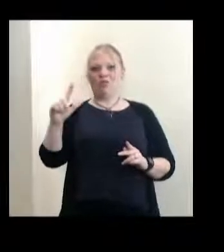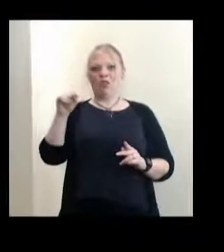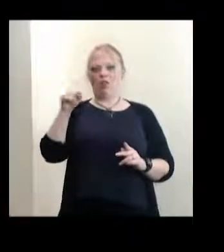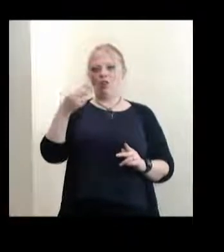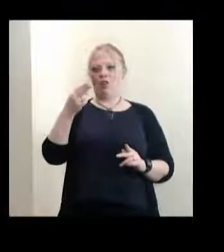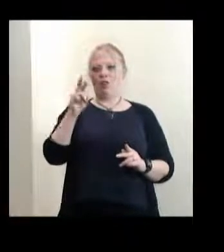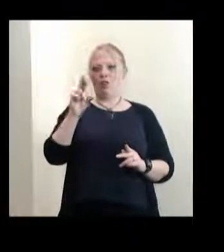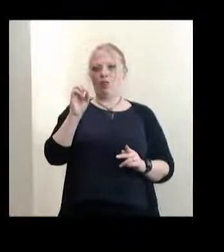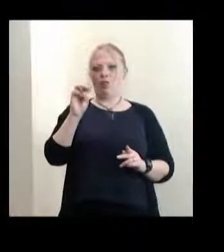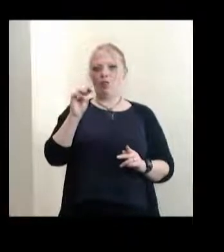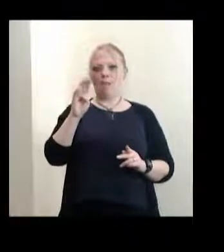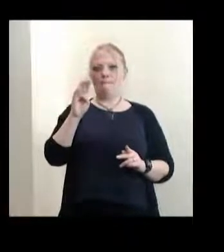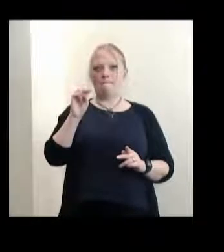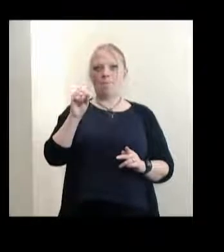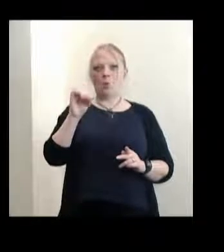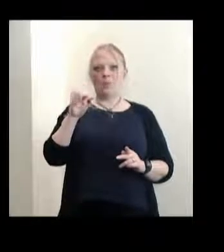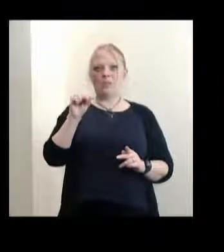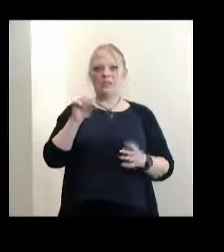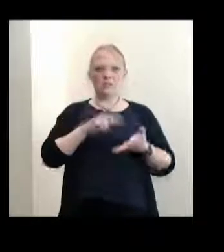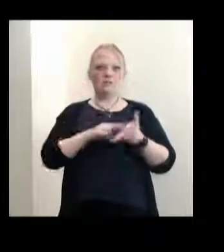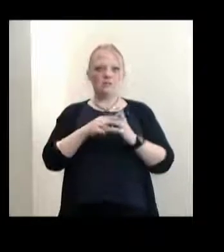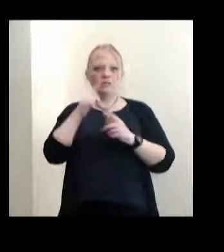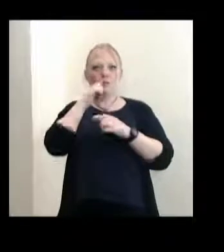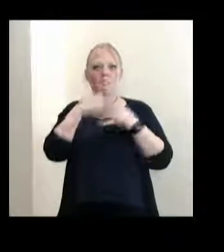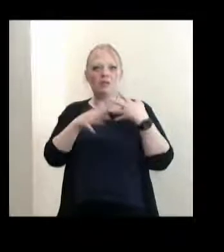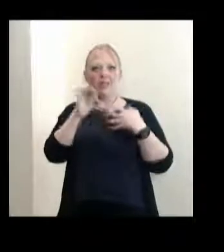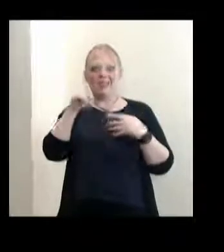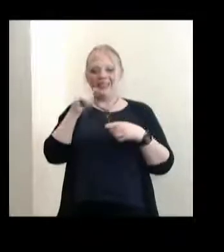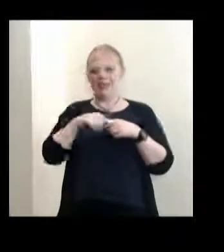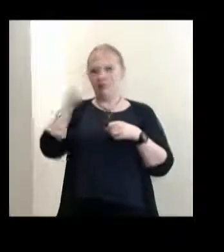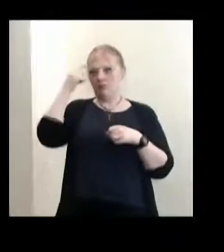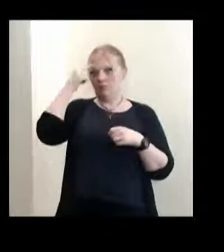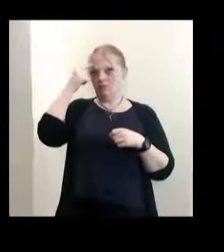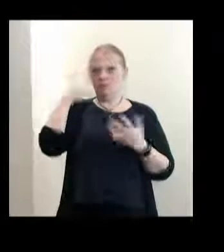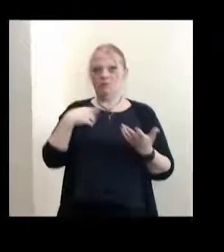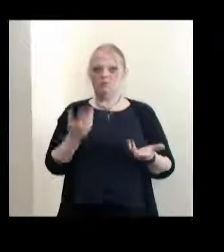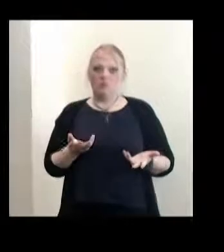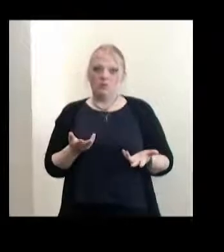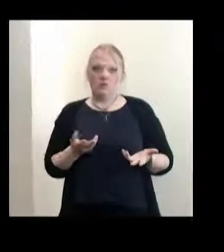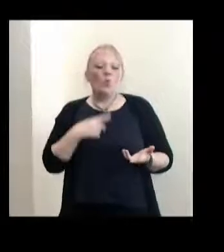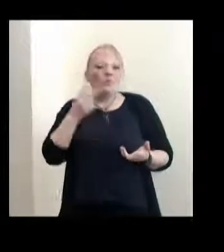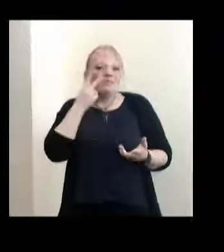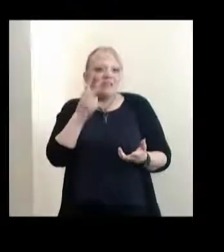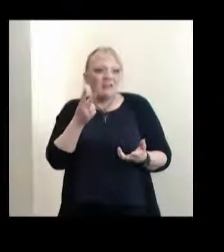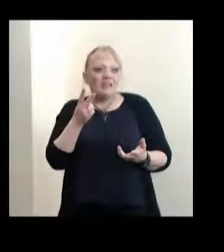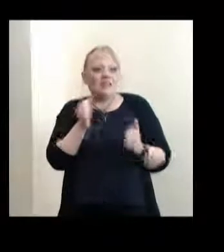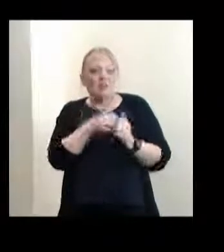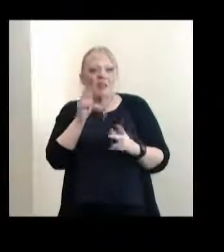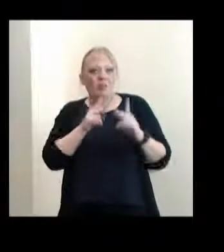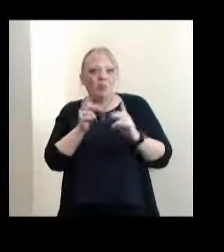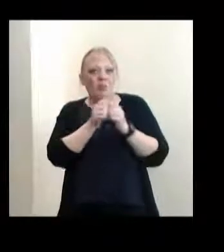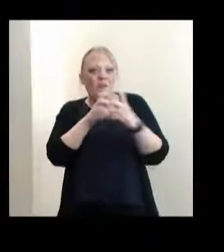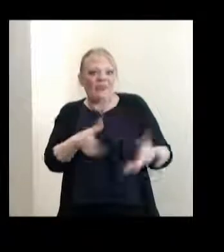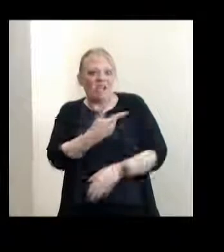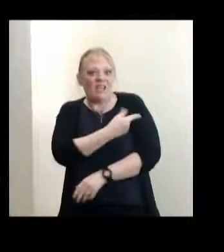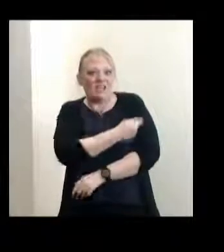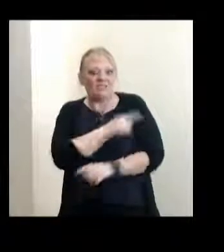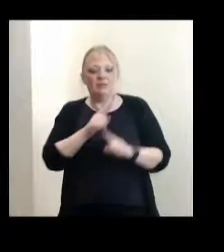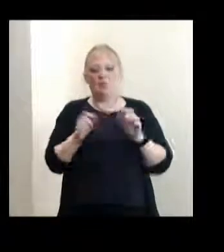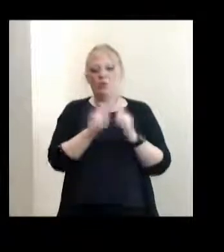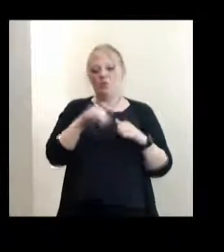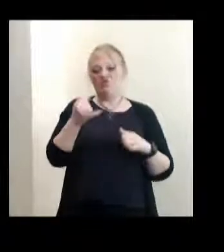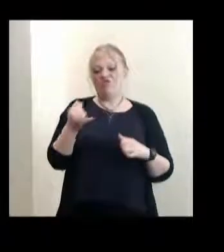something that we see in people who are also not vaccinated with a Johnson & Johnson vaccine. The baseline,